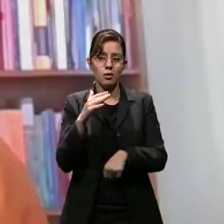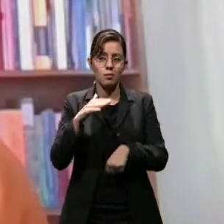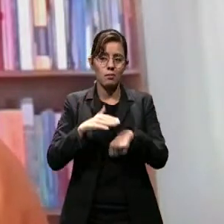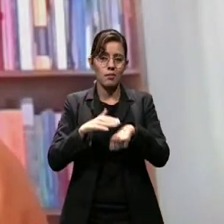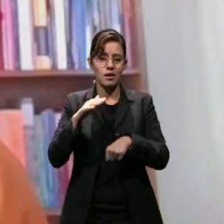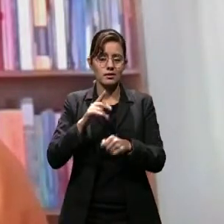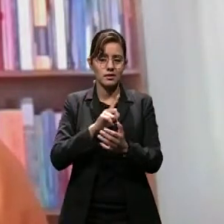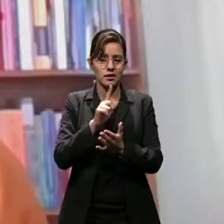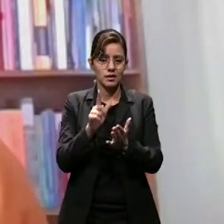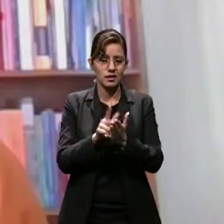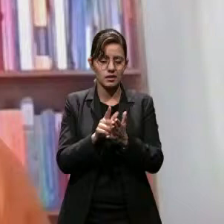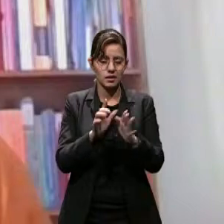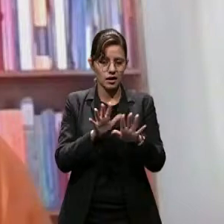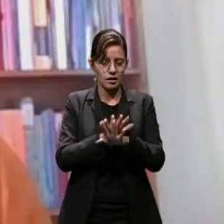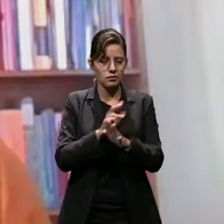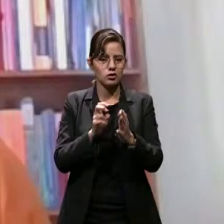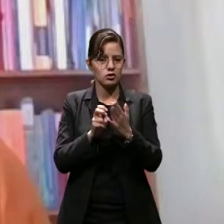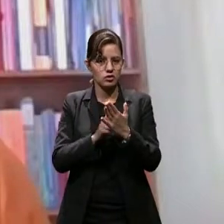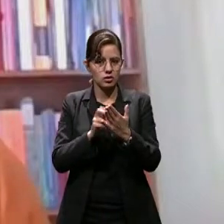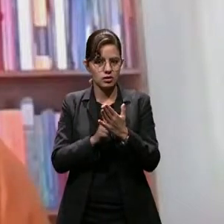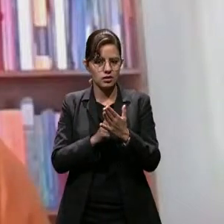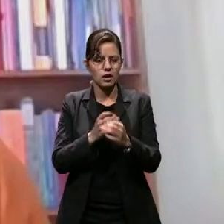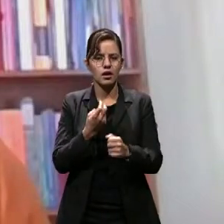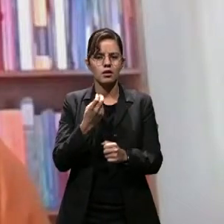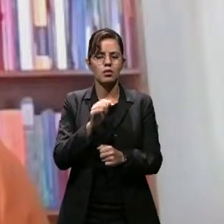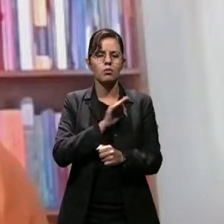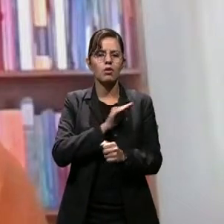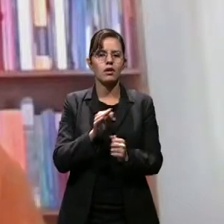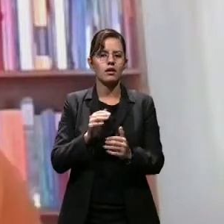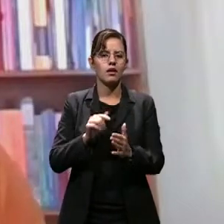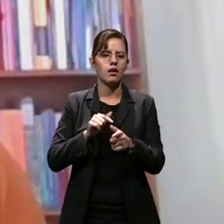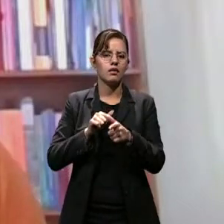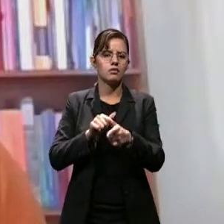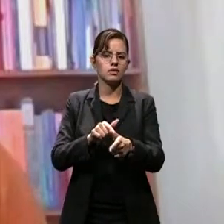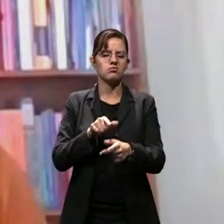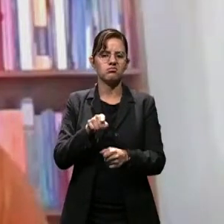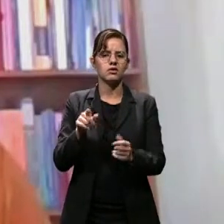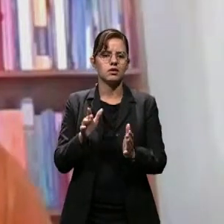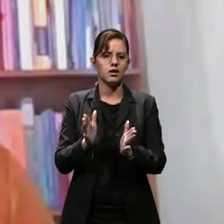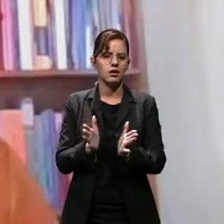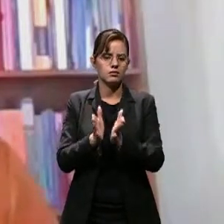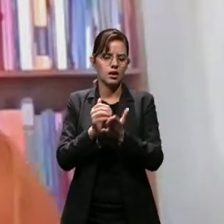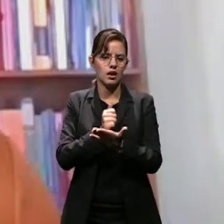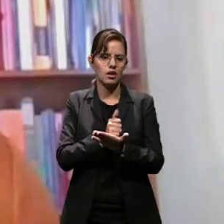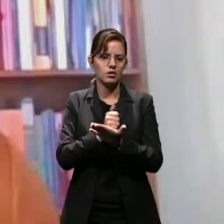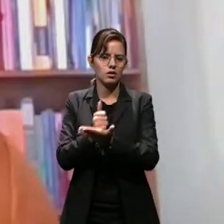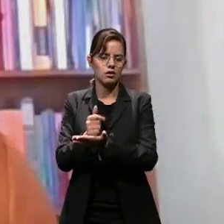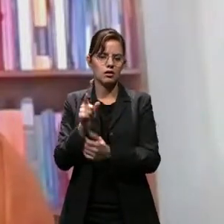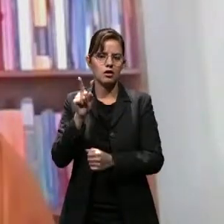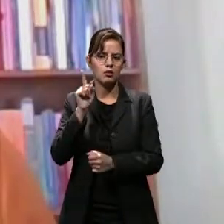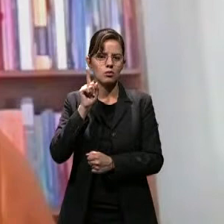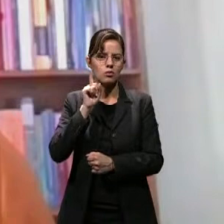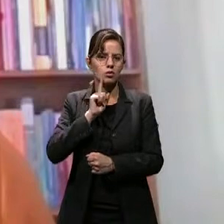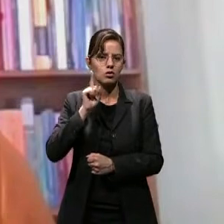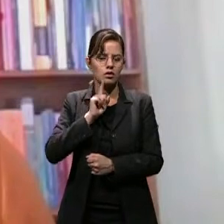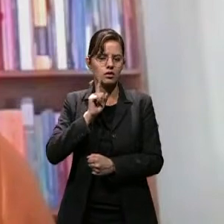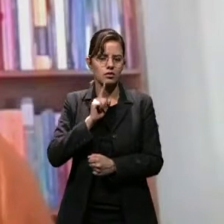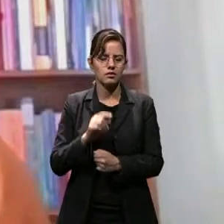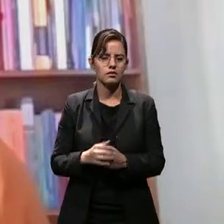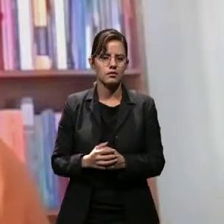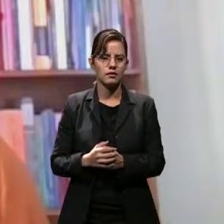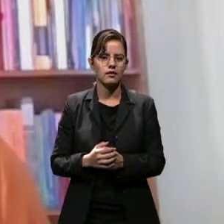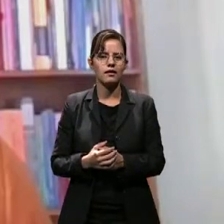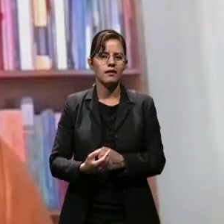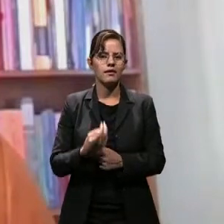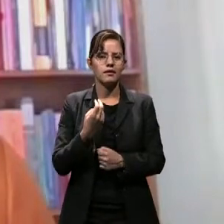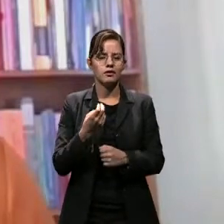than 25 reforms of affirmative action to ensure the inclusion of women. And this